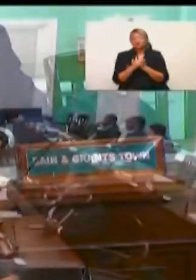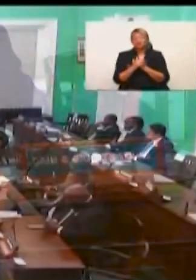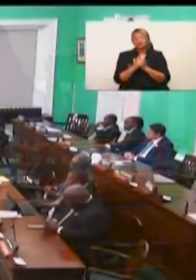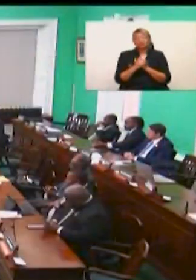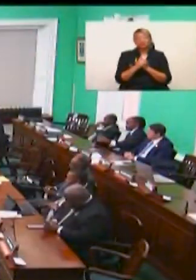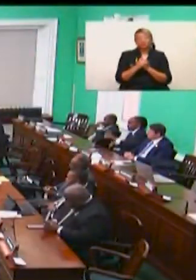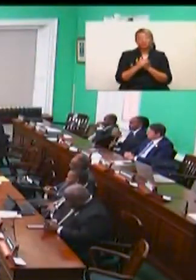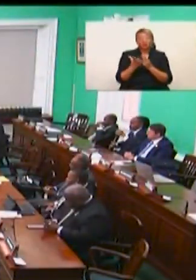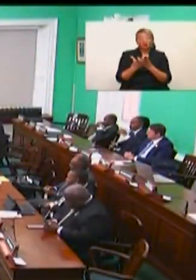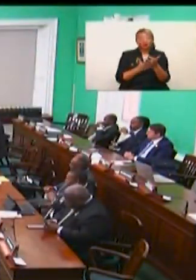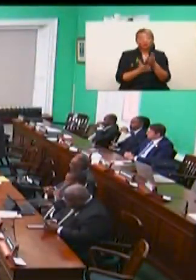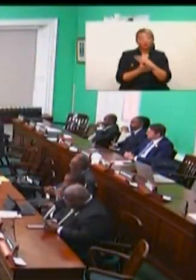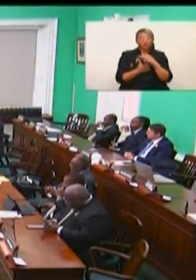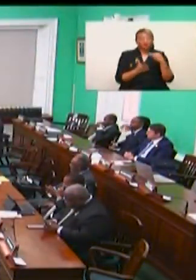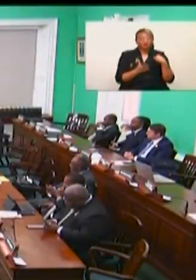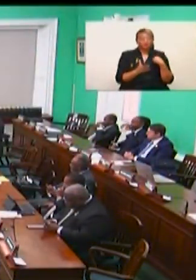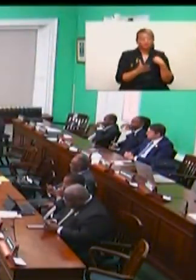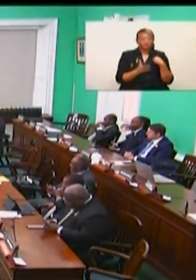honorable members.